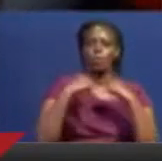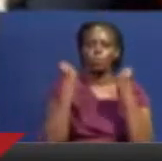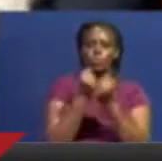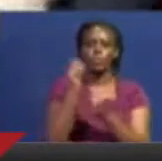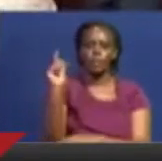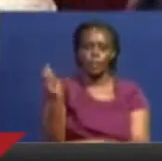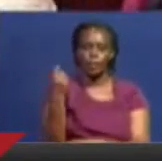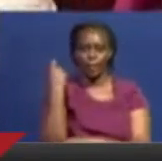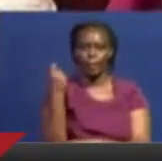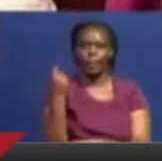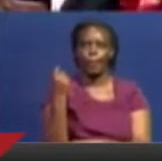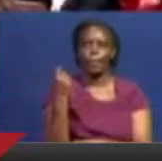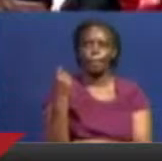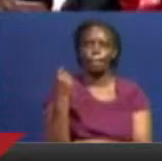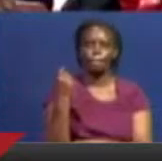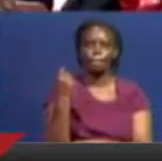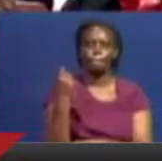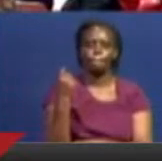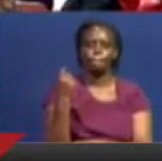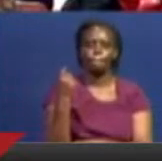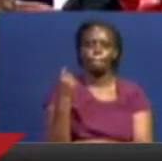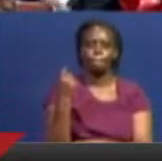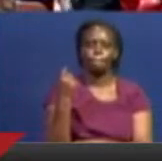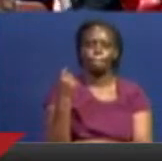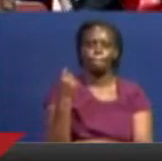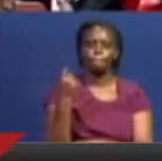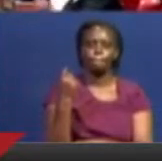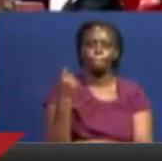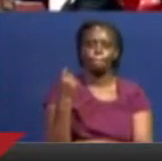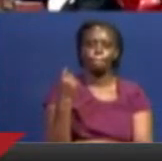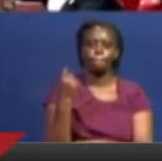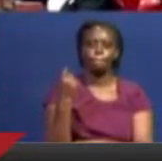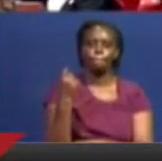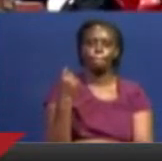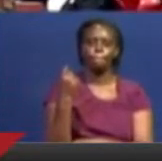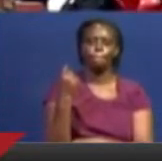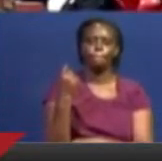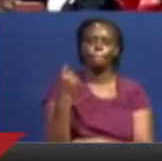of Kenya. In a couple of